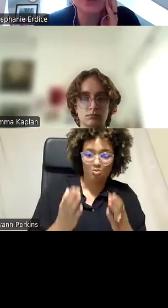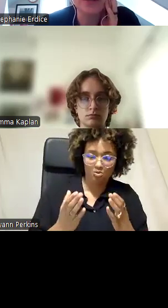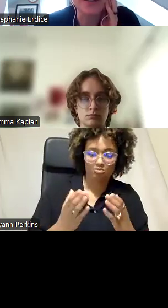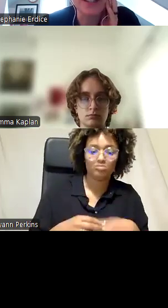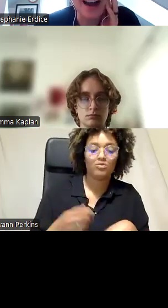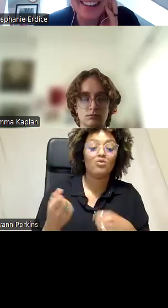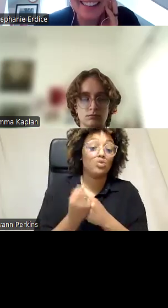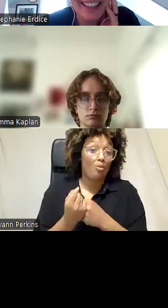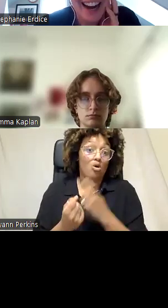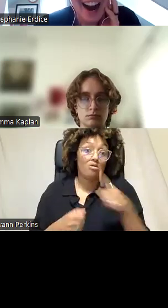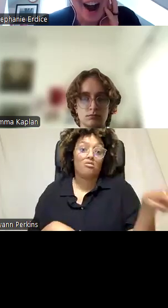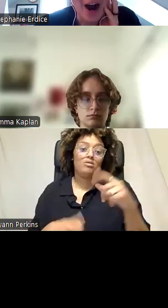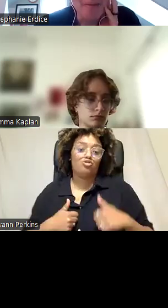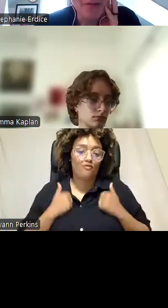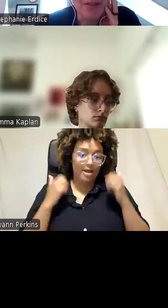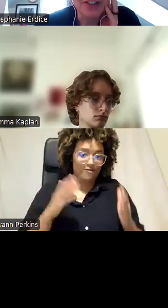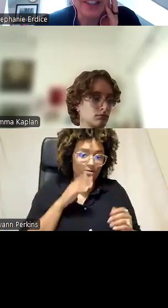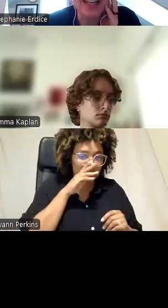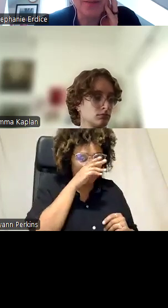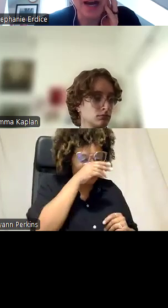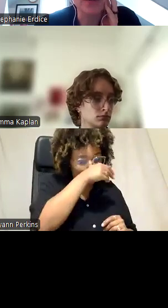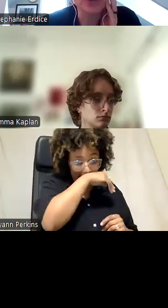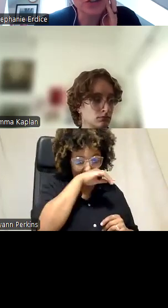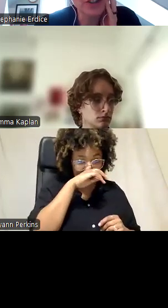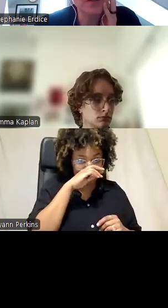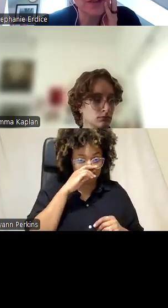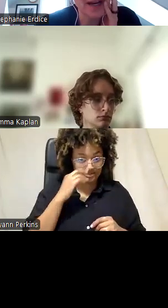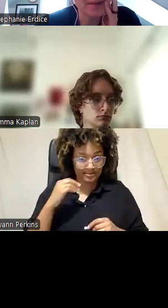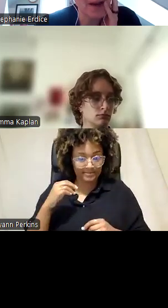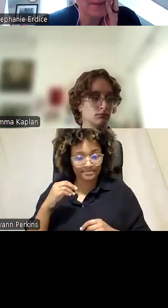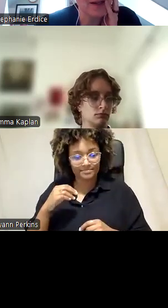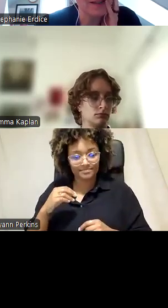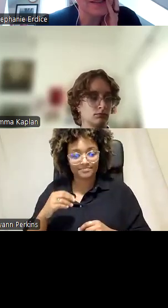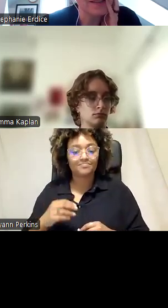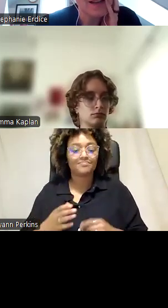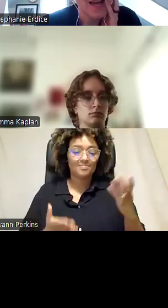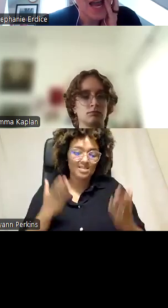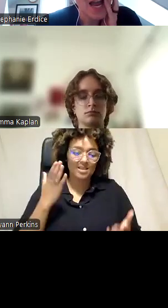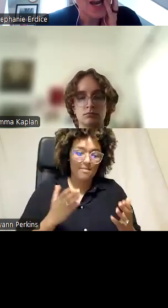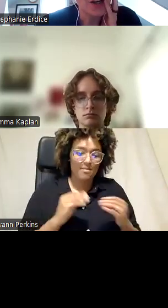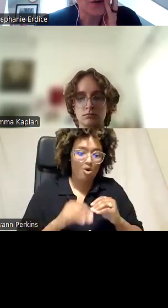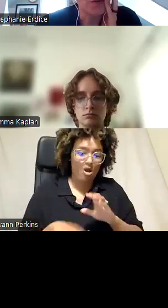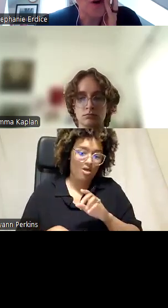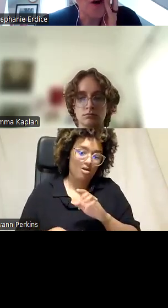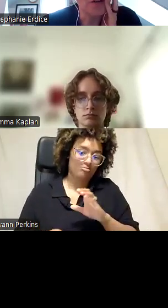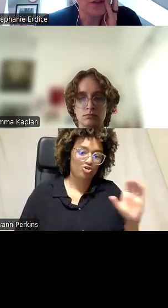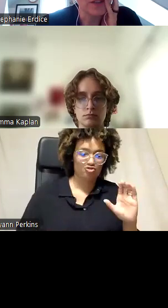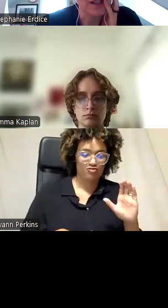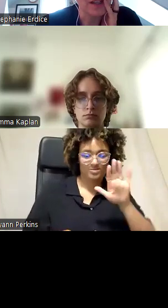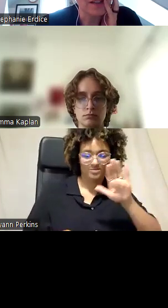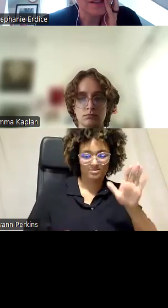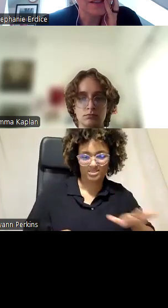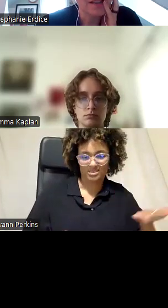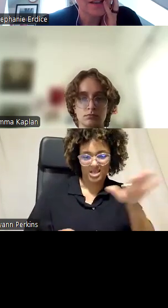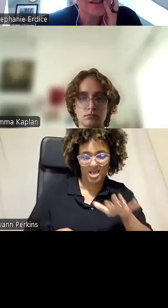Probably on the conservative side, factoring in the impact for children, family members, all of